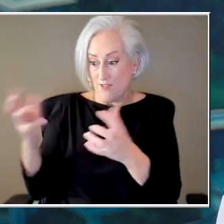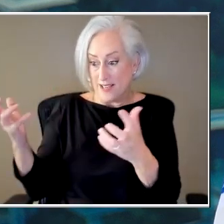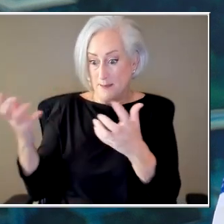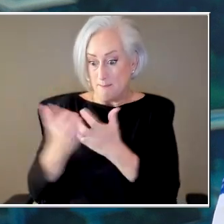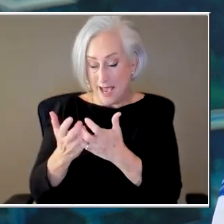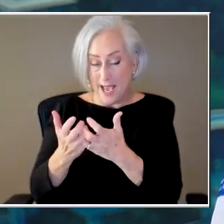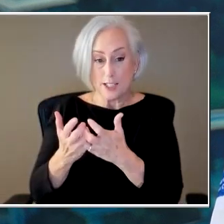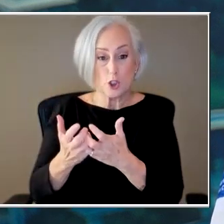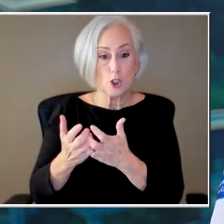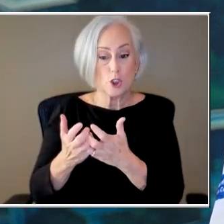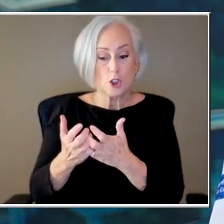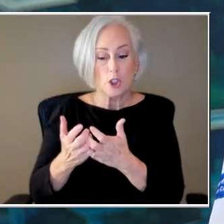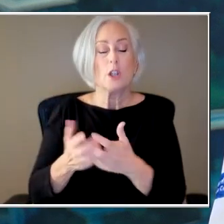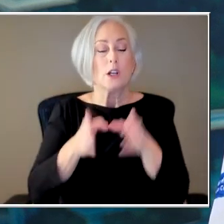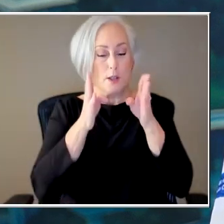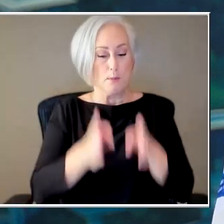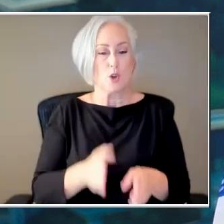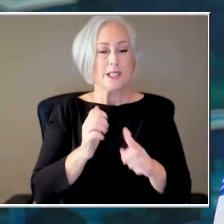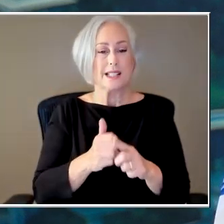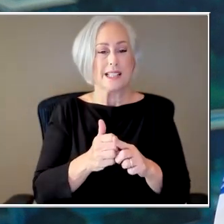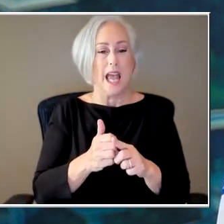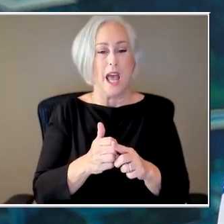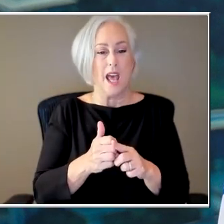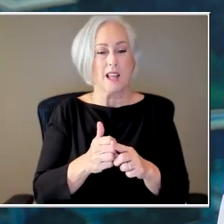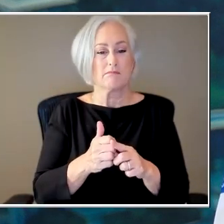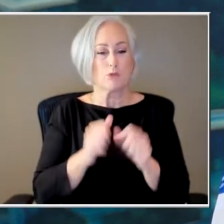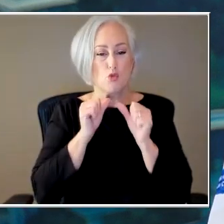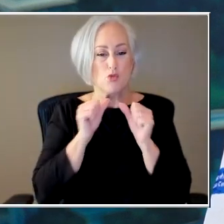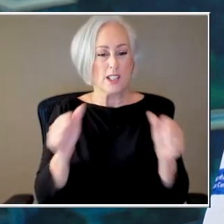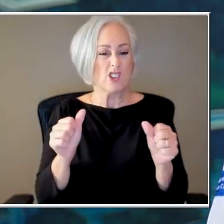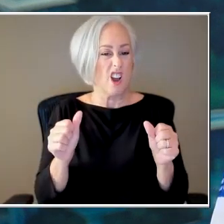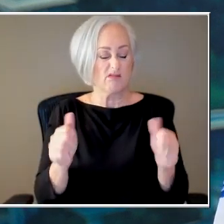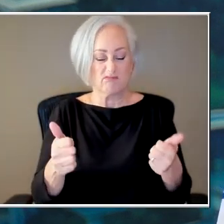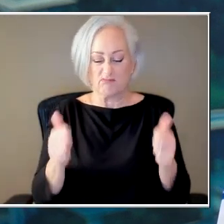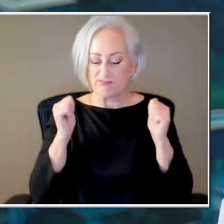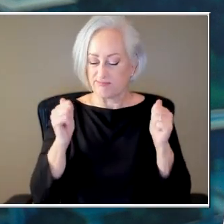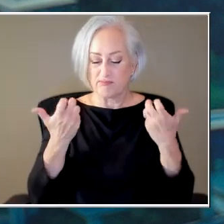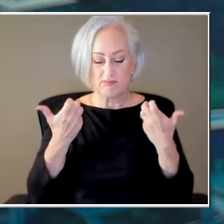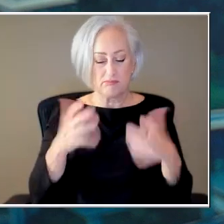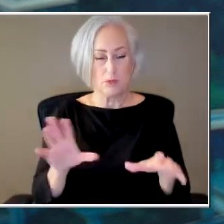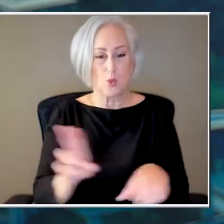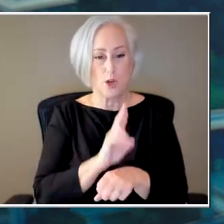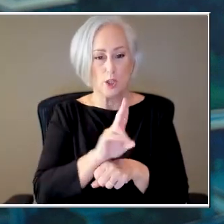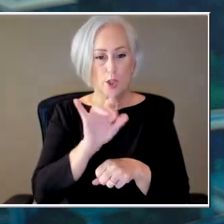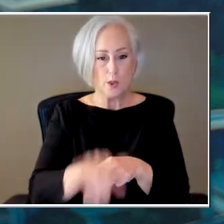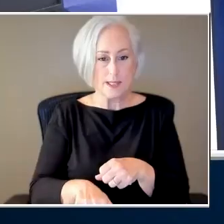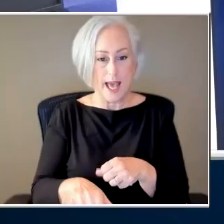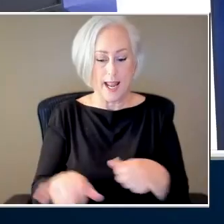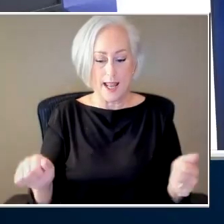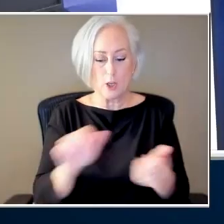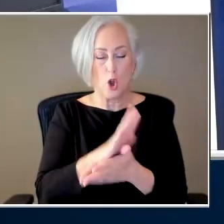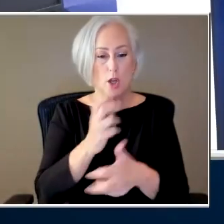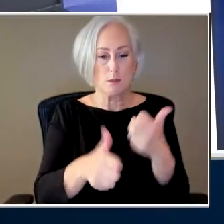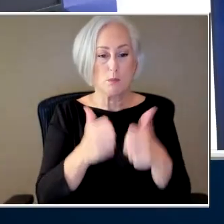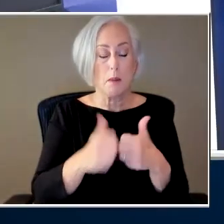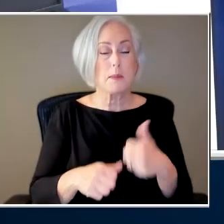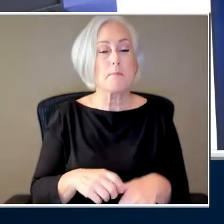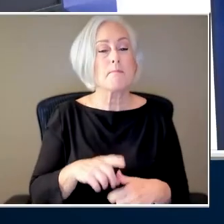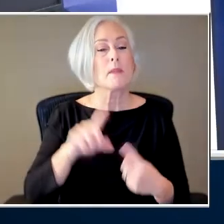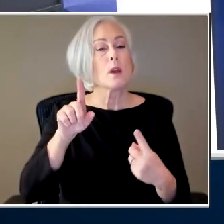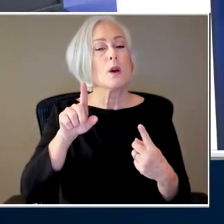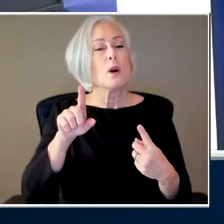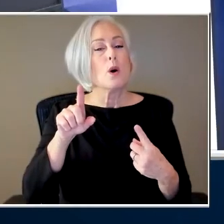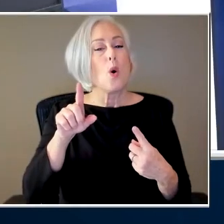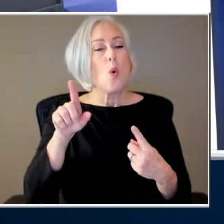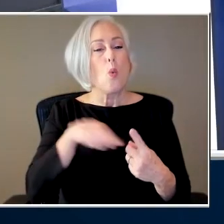still reject the graft, or the graft can attack the patient and cause this graft resistance disease problem. He also wants to know, when can someone be their own